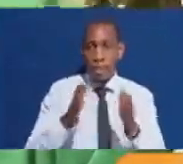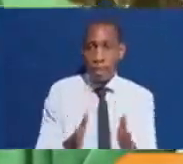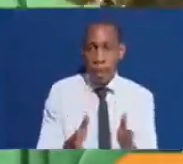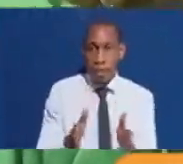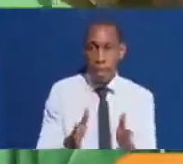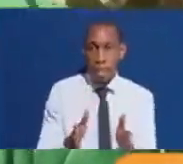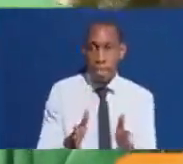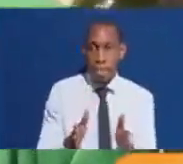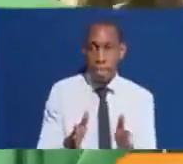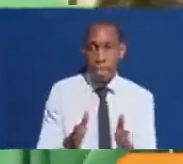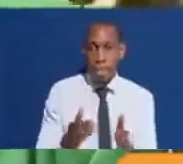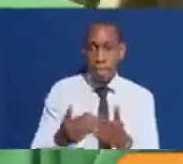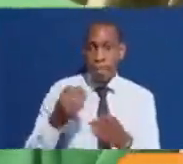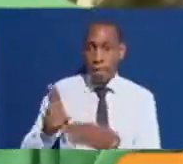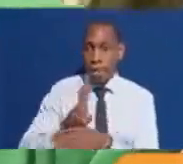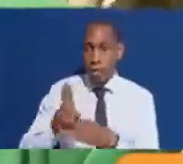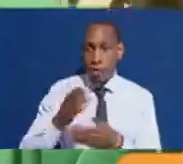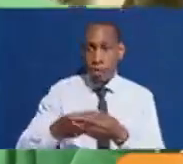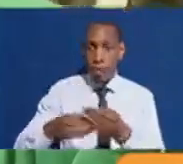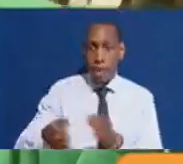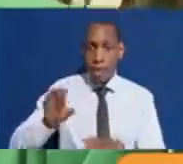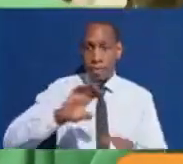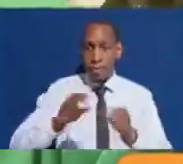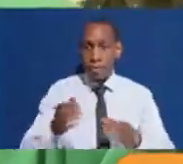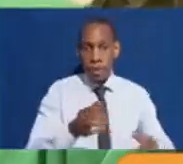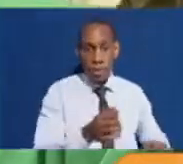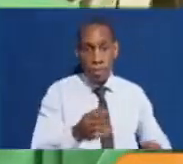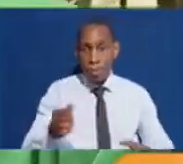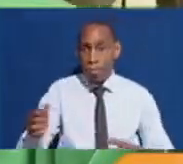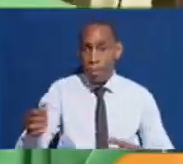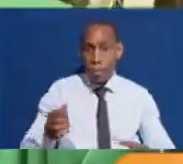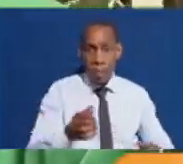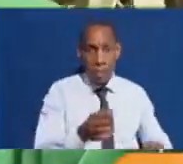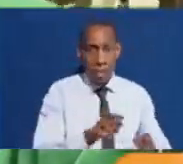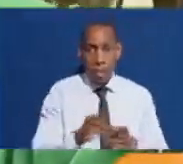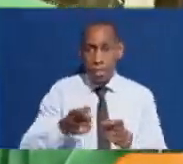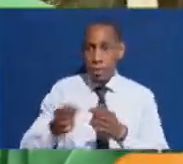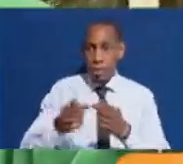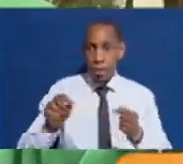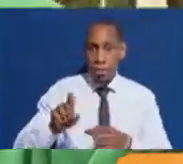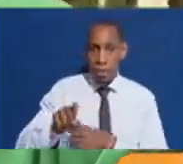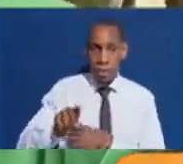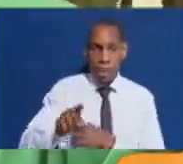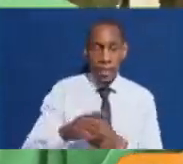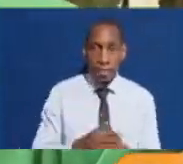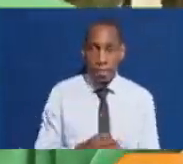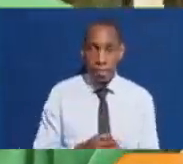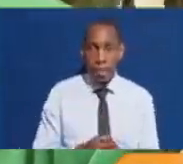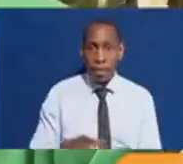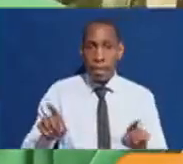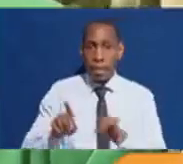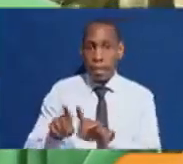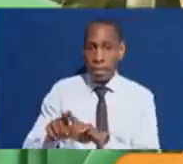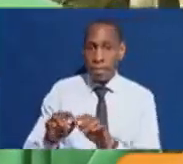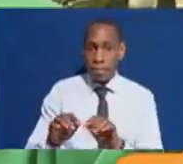been using to buy the chemicals to spray and control against the insect. And also will